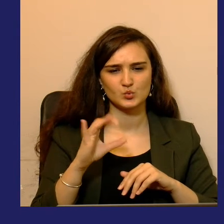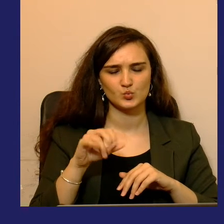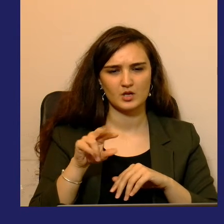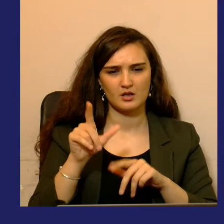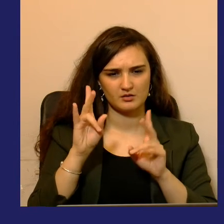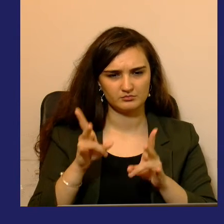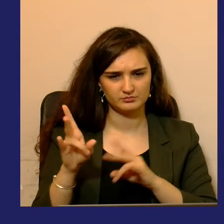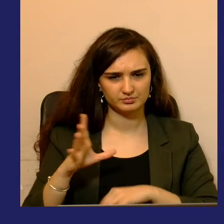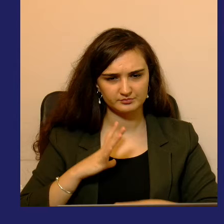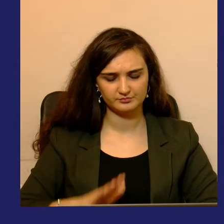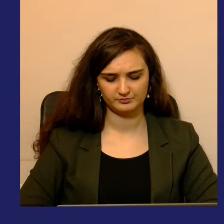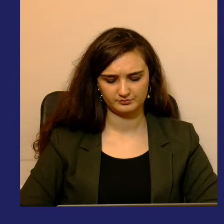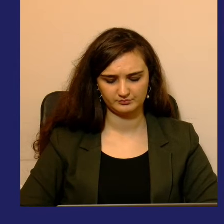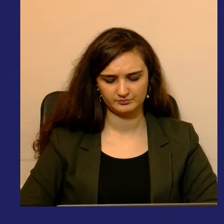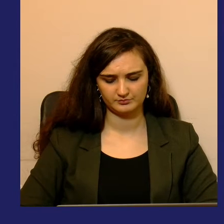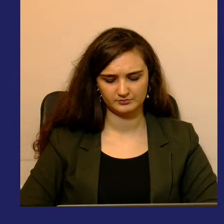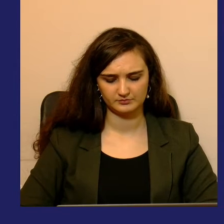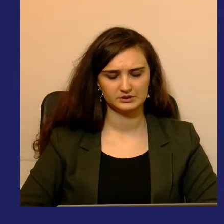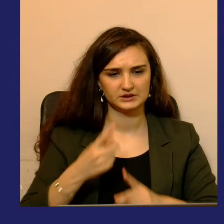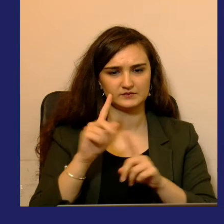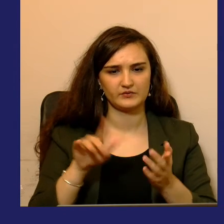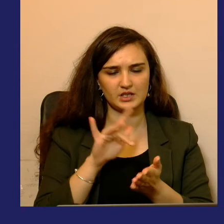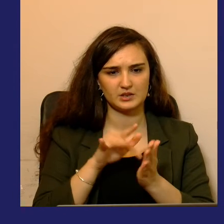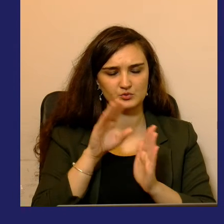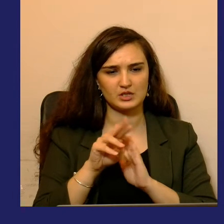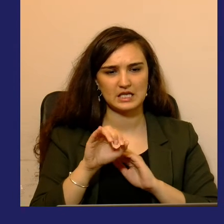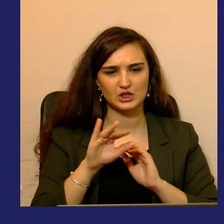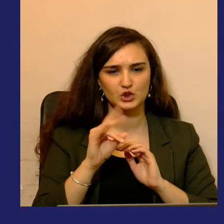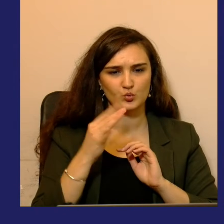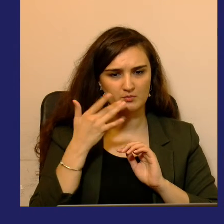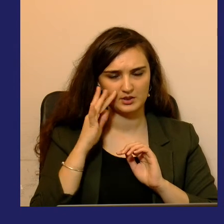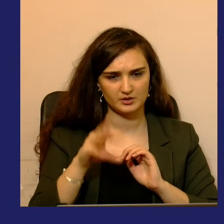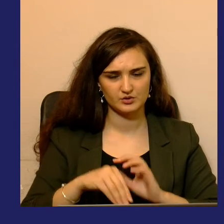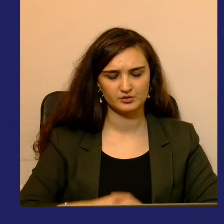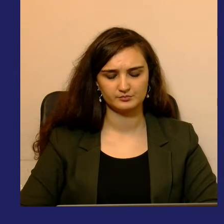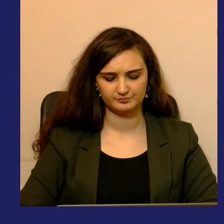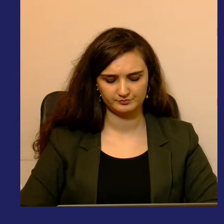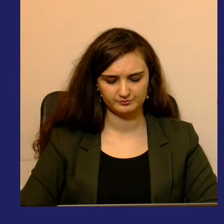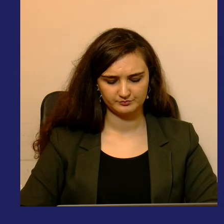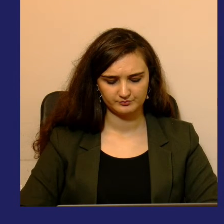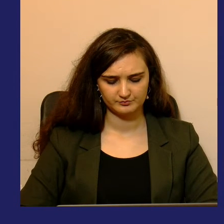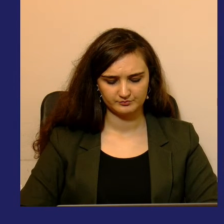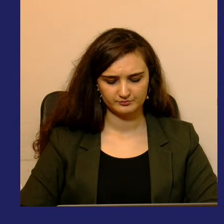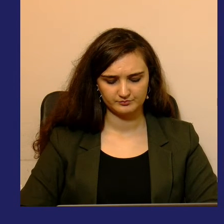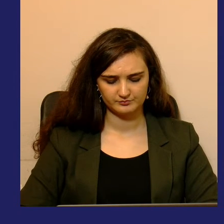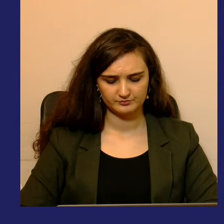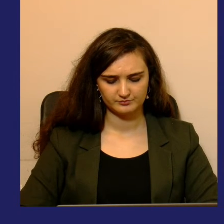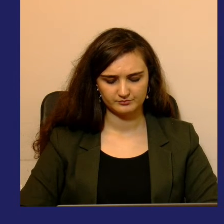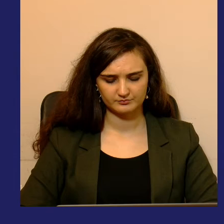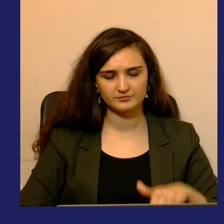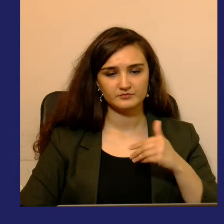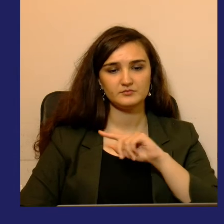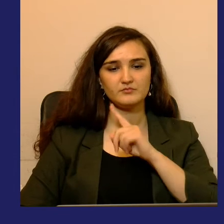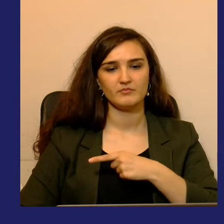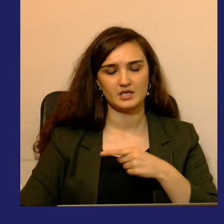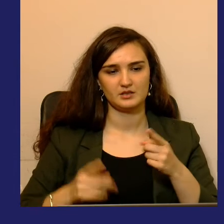and other nations in Latin America who just simply don't have strong parties. They have personalized electoral vehicles. They